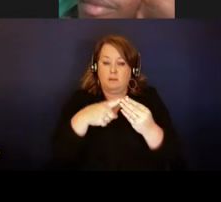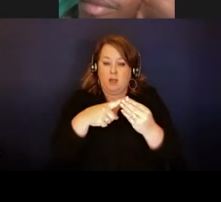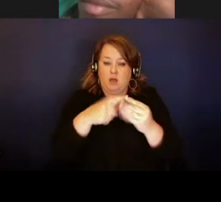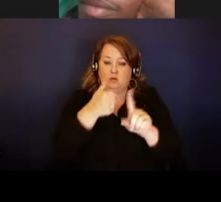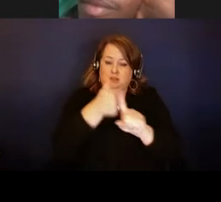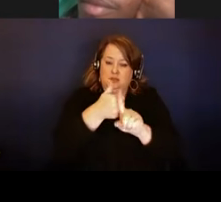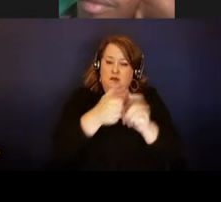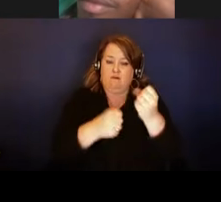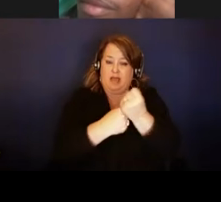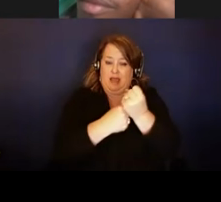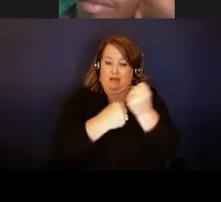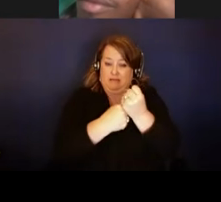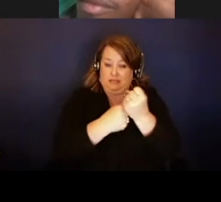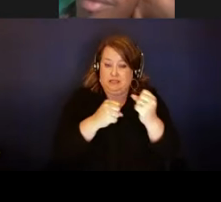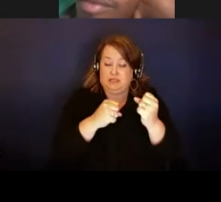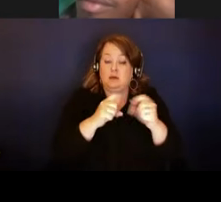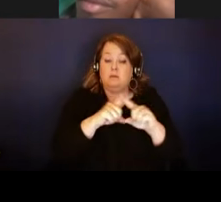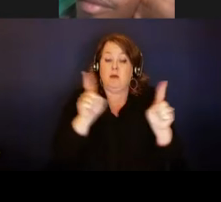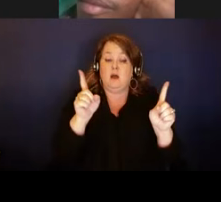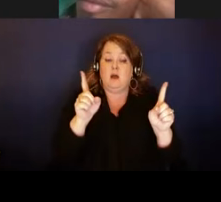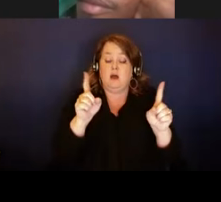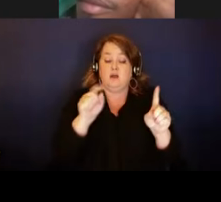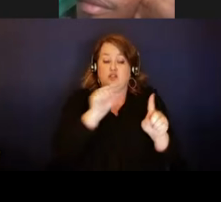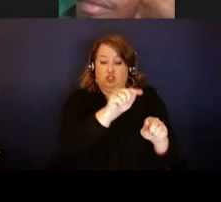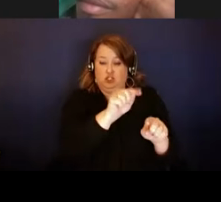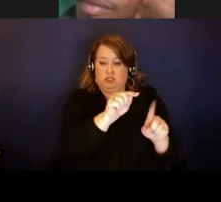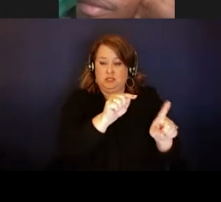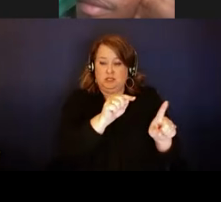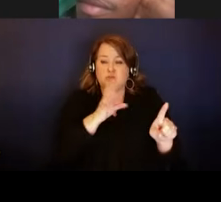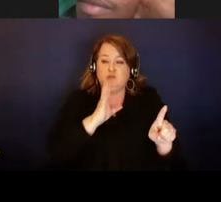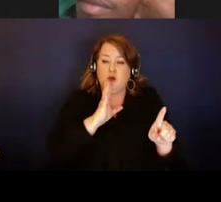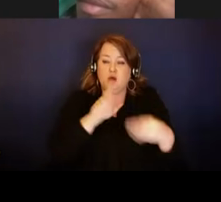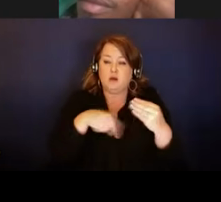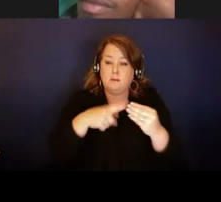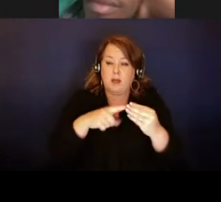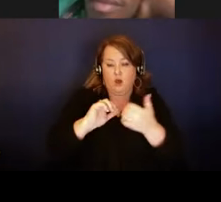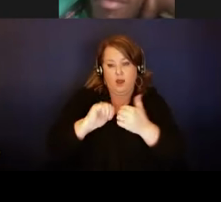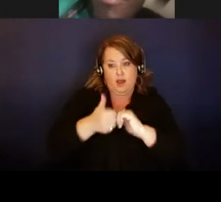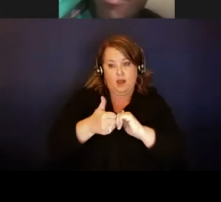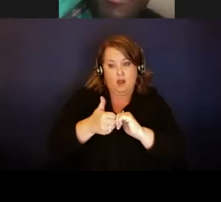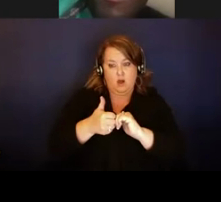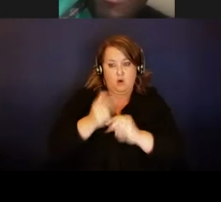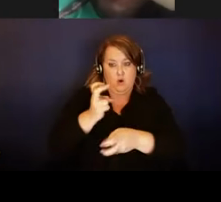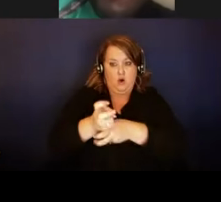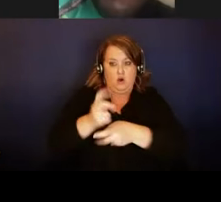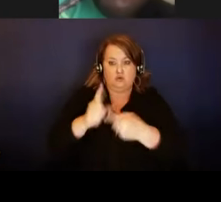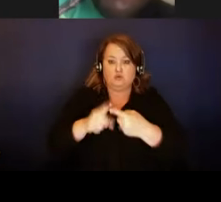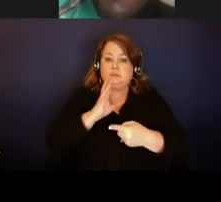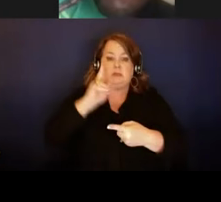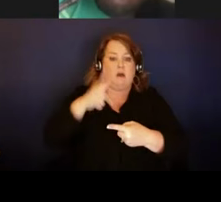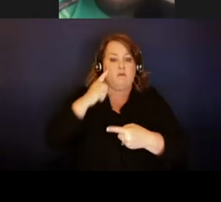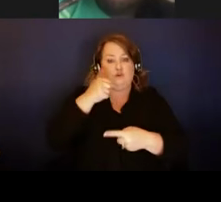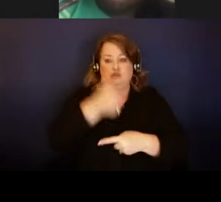self-advocacy, but she spoke about how it was hard to speak up for herself in her